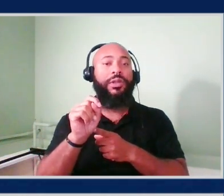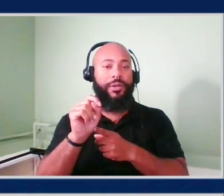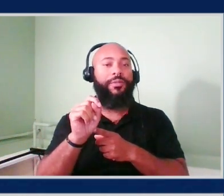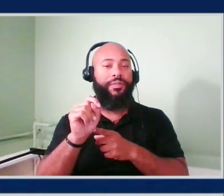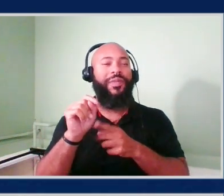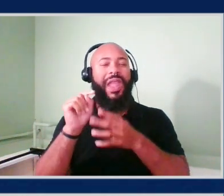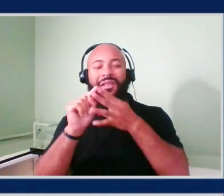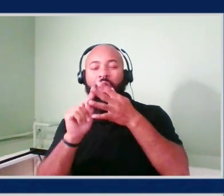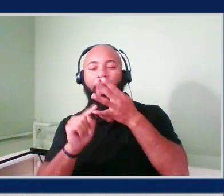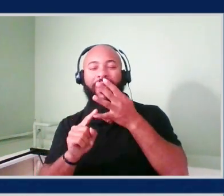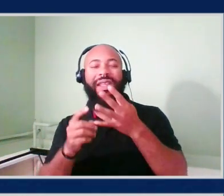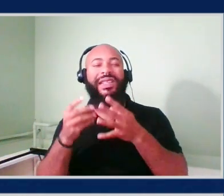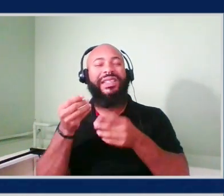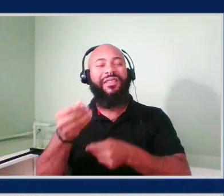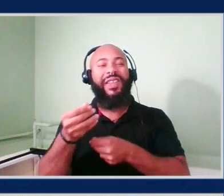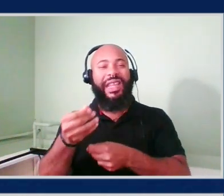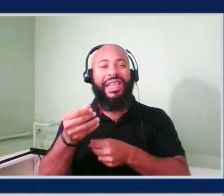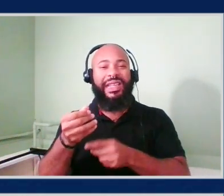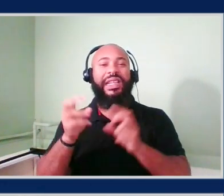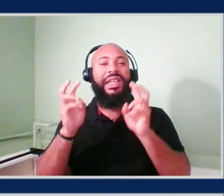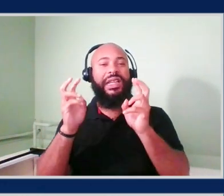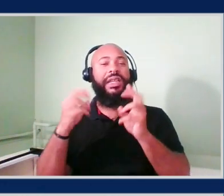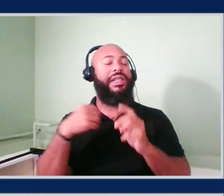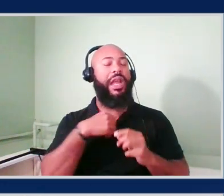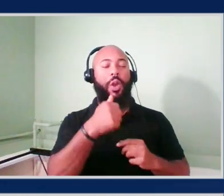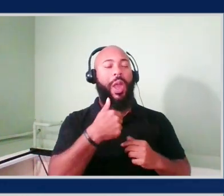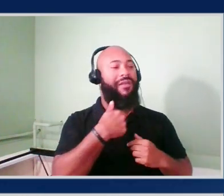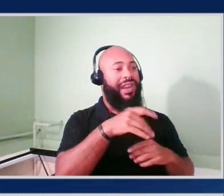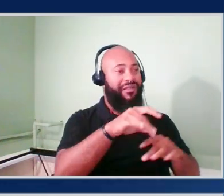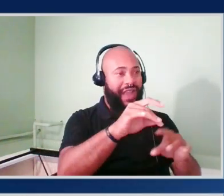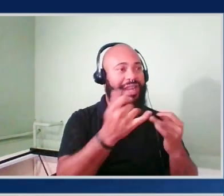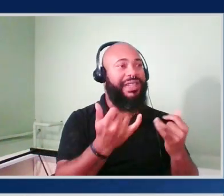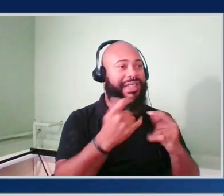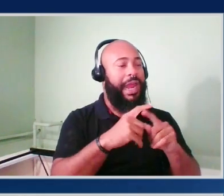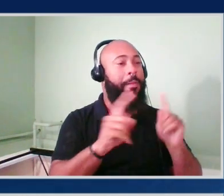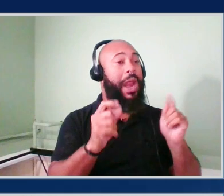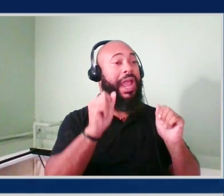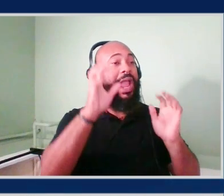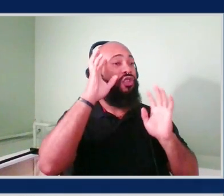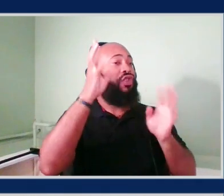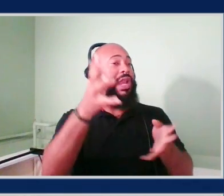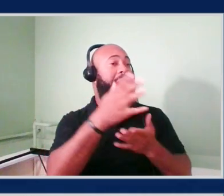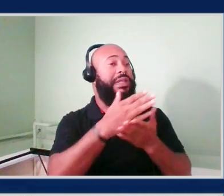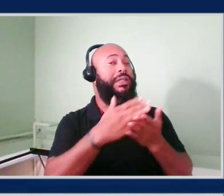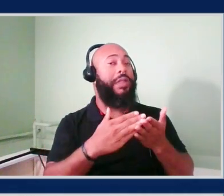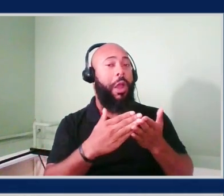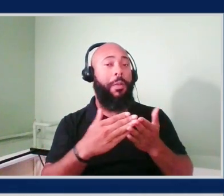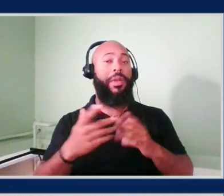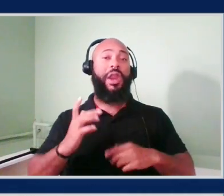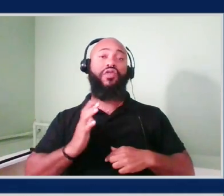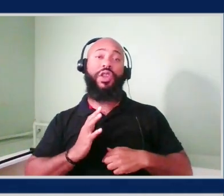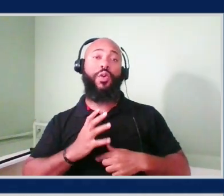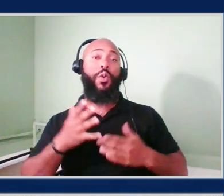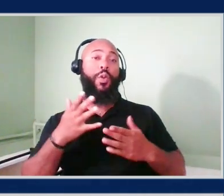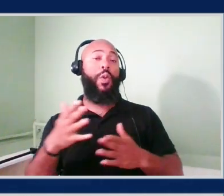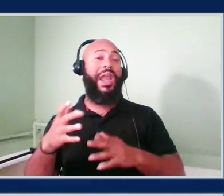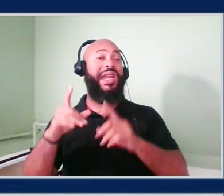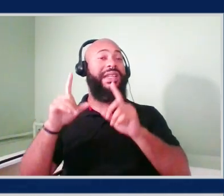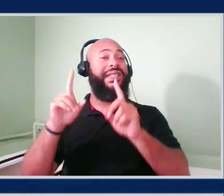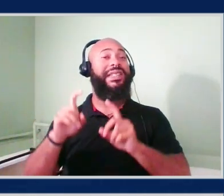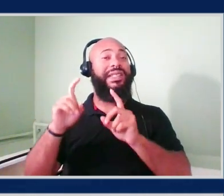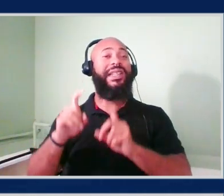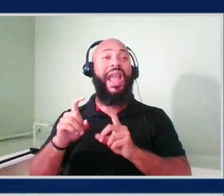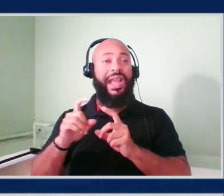here today, but I can actually create some. And here's a really cool way for you to be able to test what your